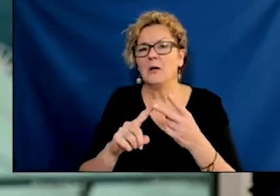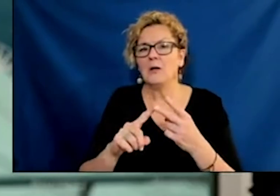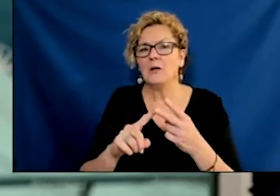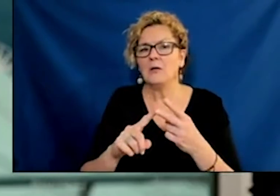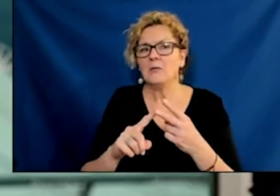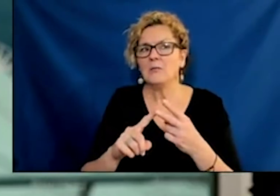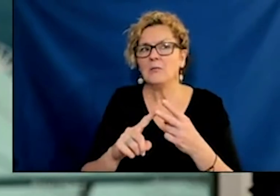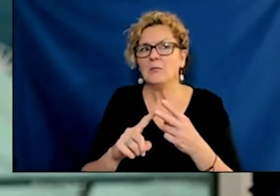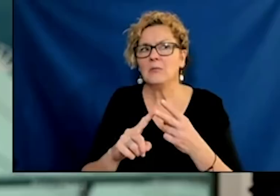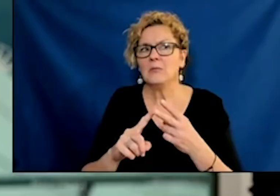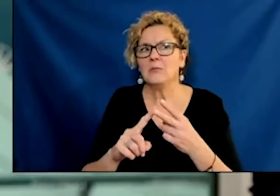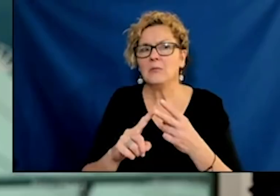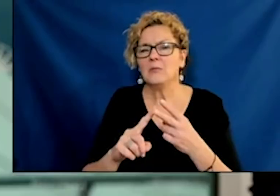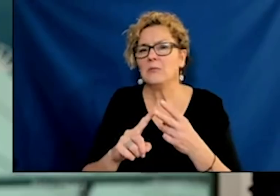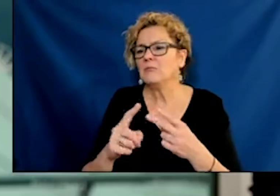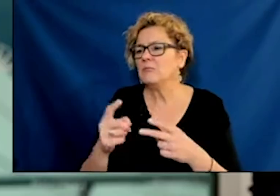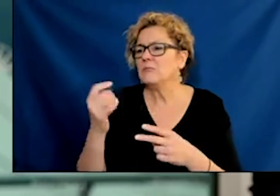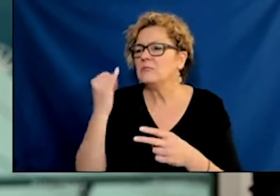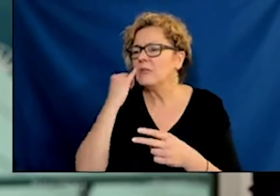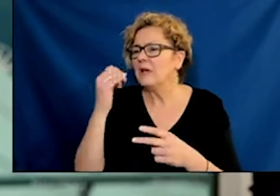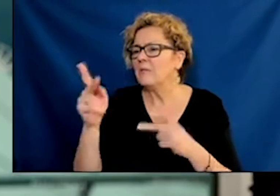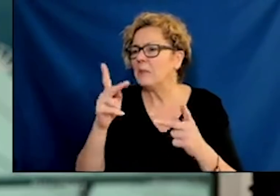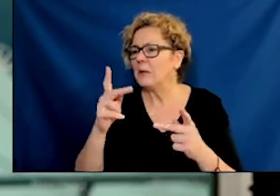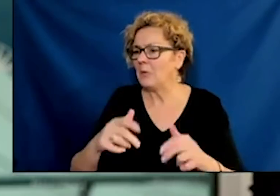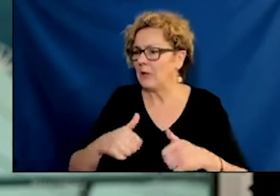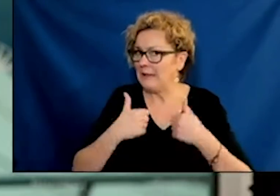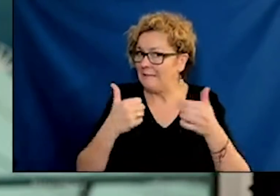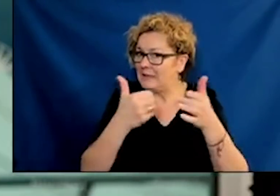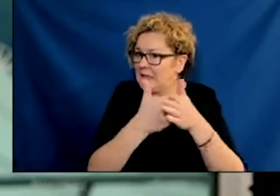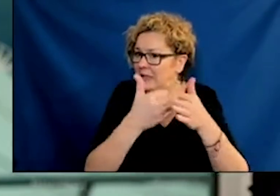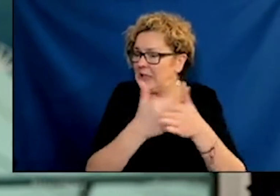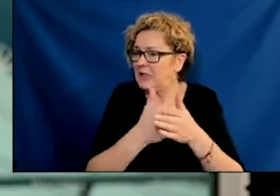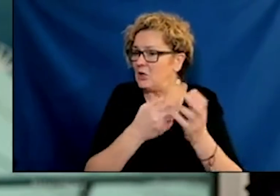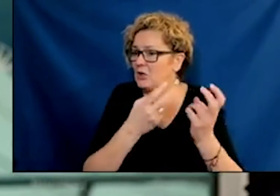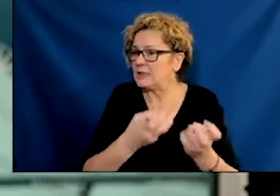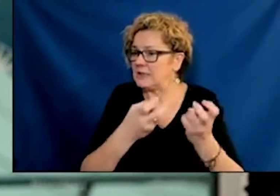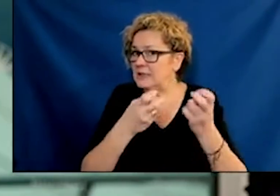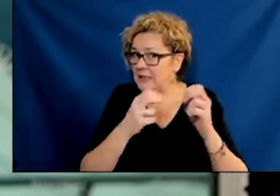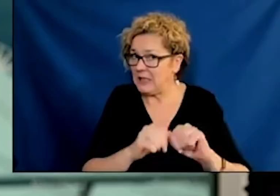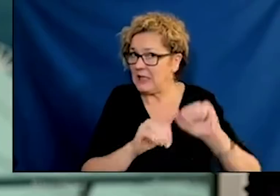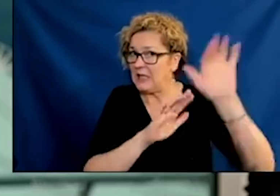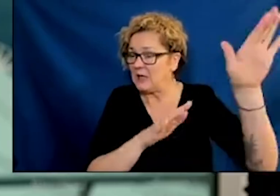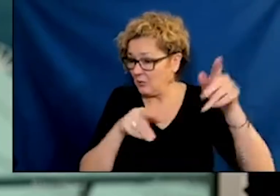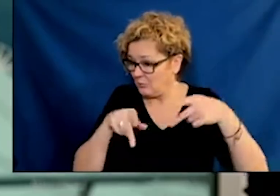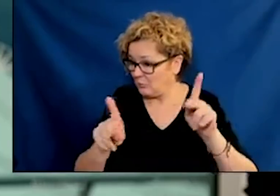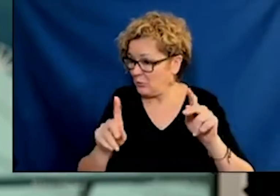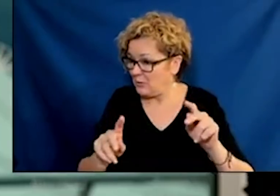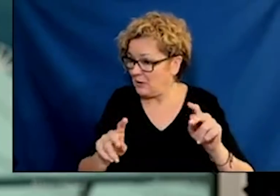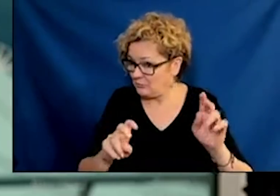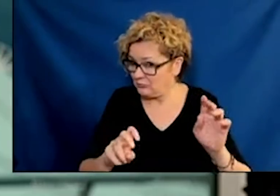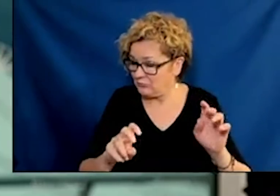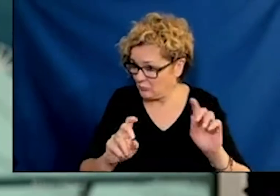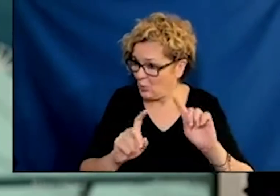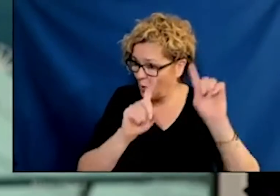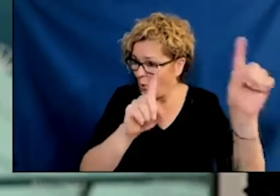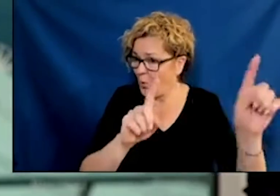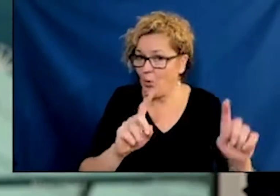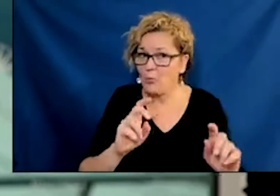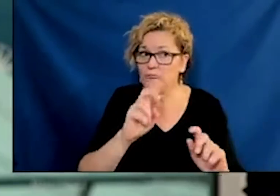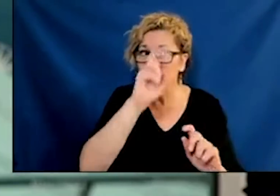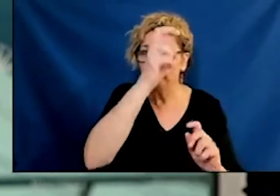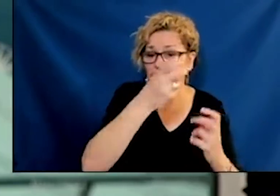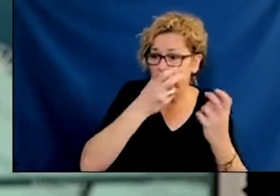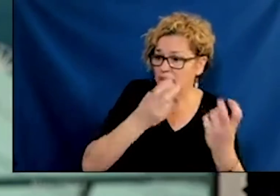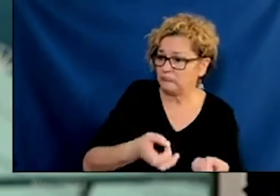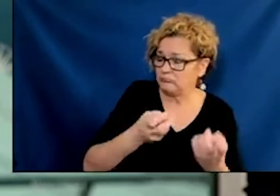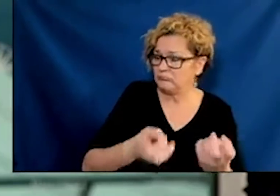in Vancouver, can you go to Whistler? If you're on Vancouver Island, can you go to Mount Washington? Thanks. Yeah, you know, all of these details